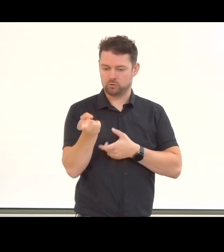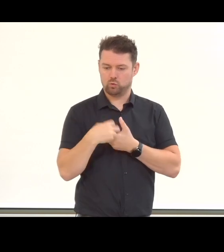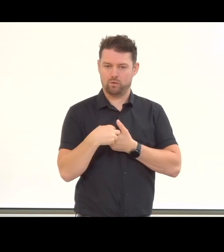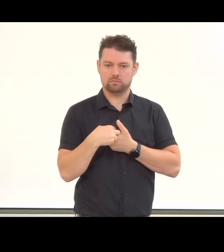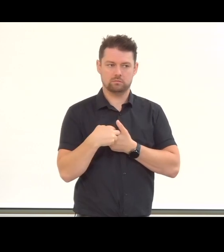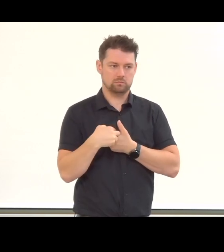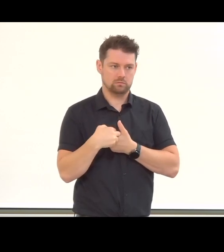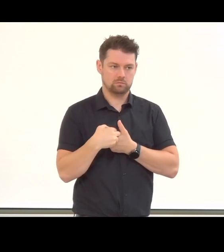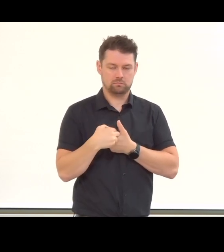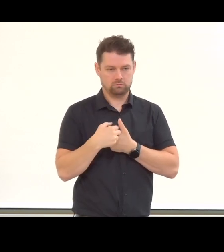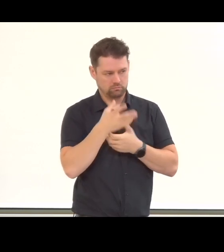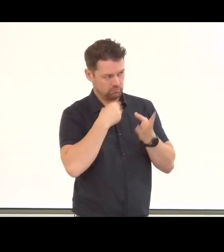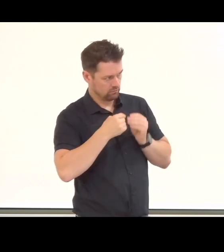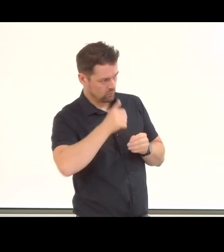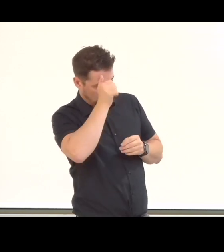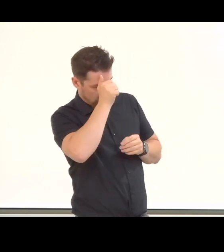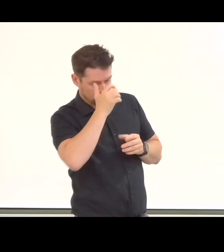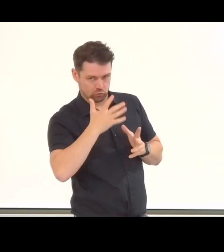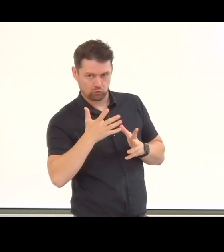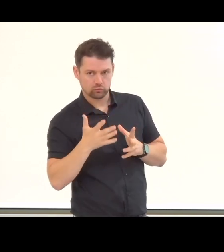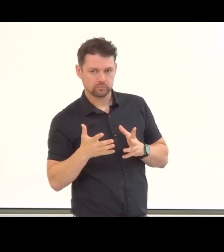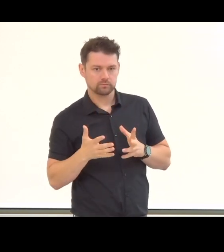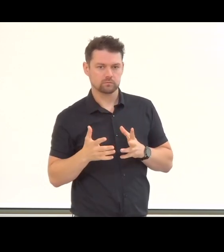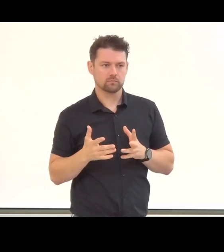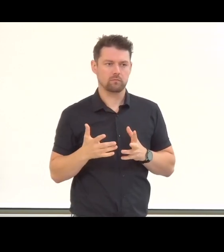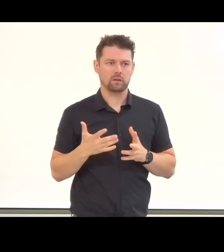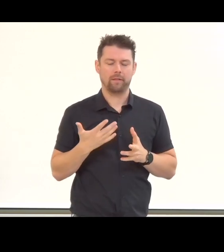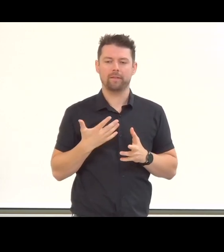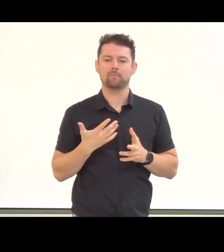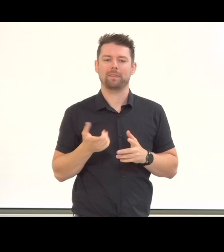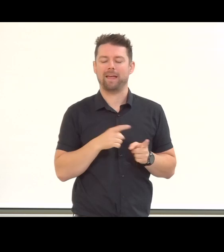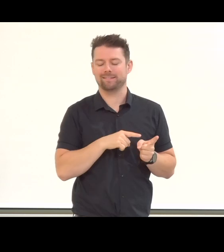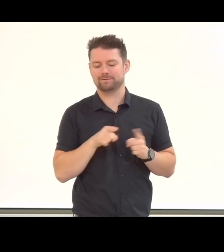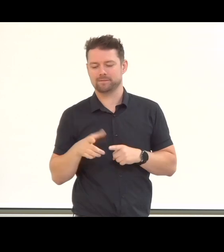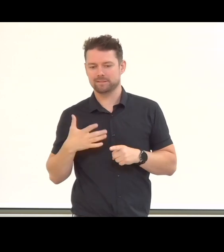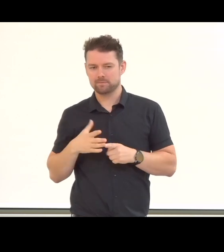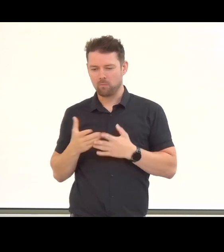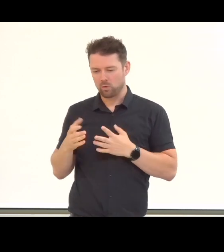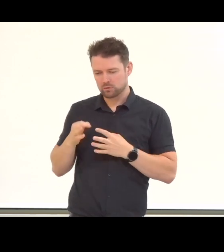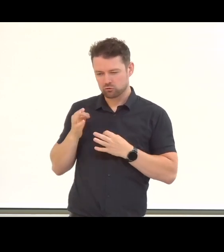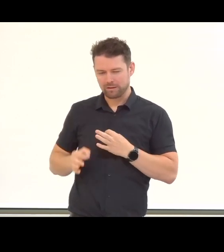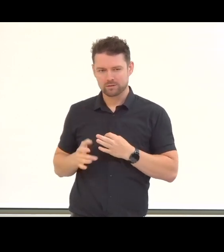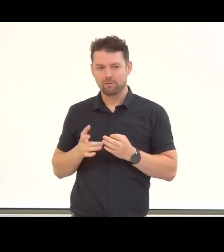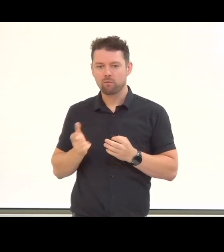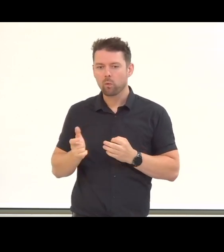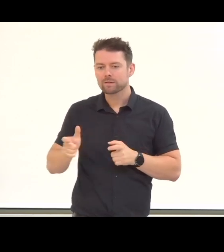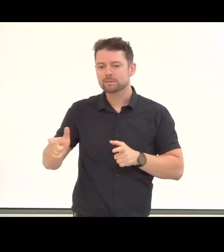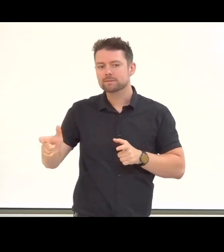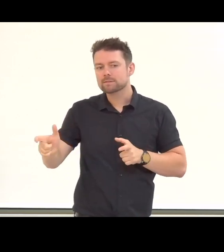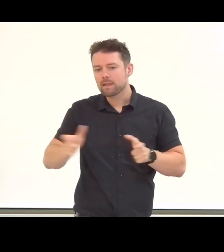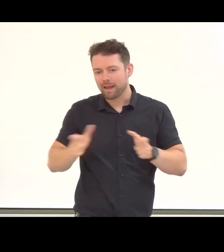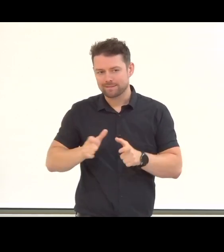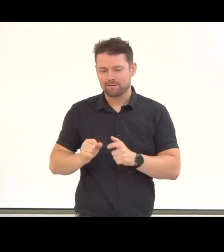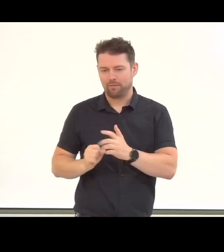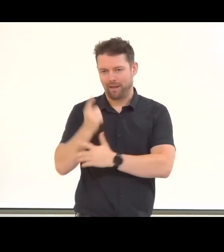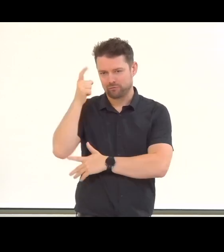knowledge, to also train themselves, and then to be more strict and more tedious when selecting analog astronauts. I think this is